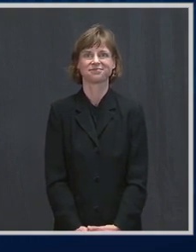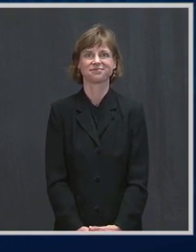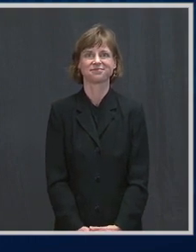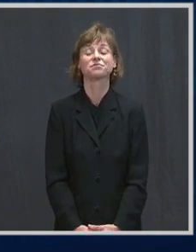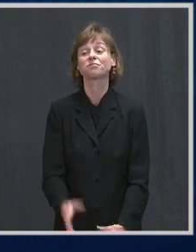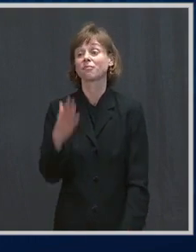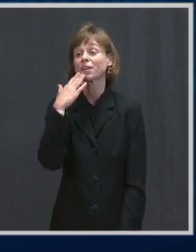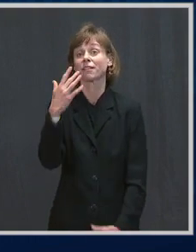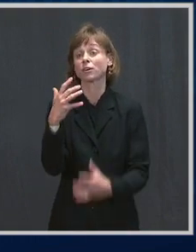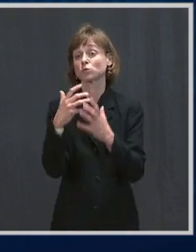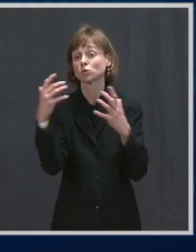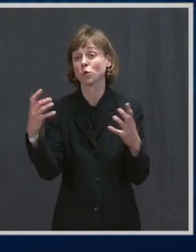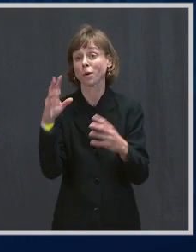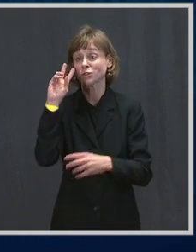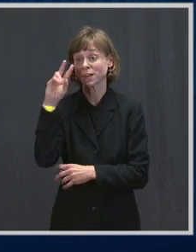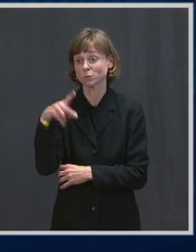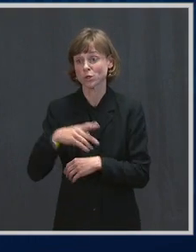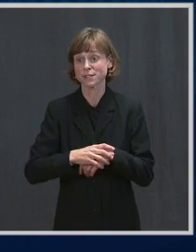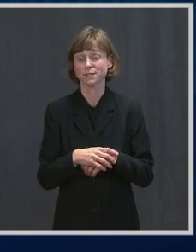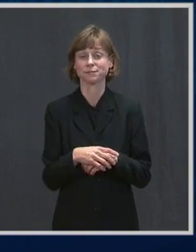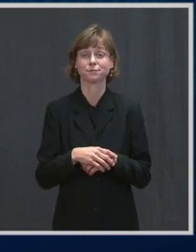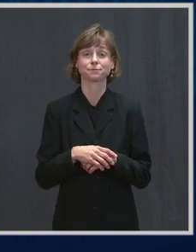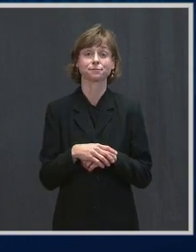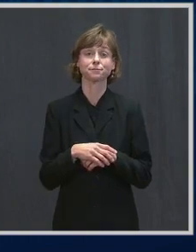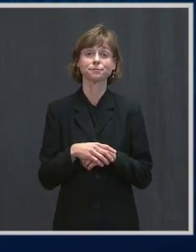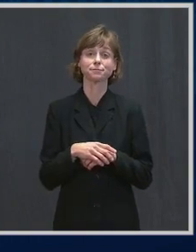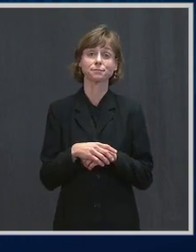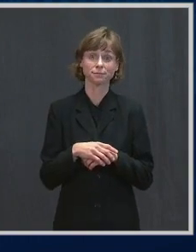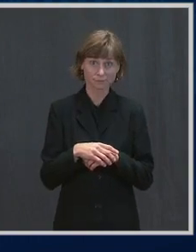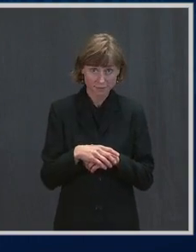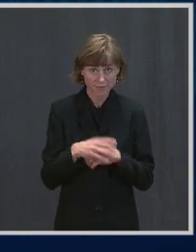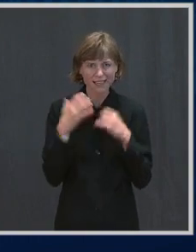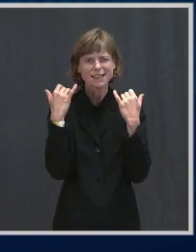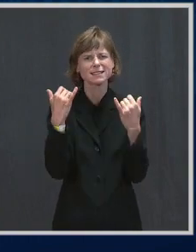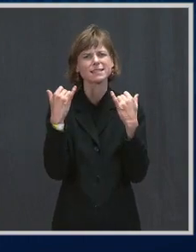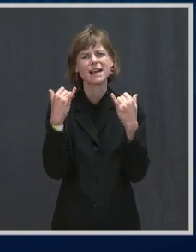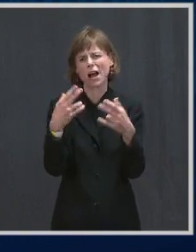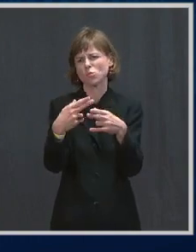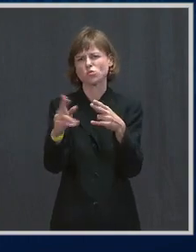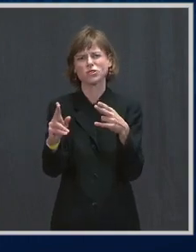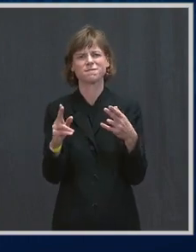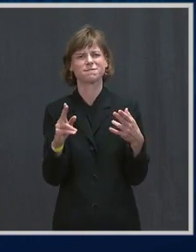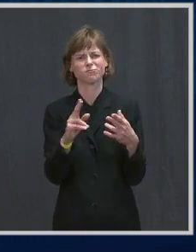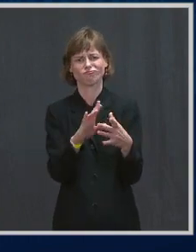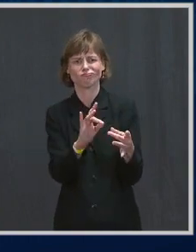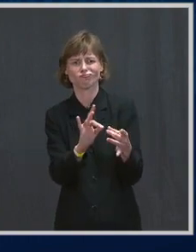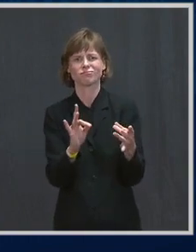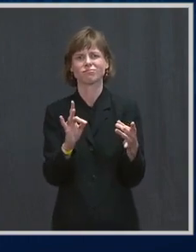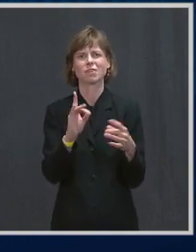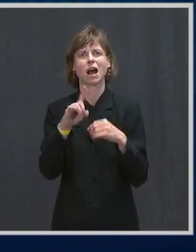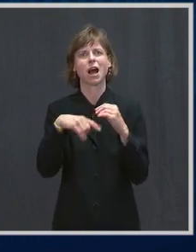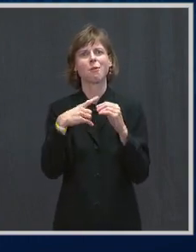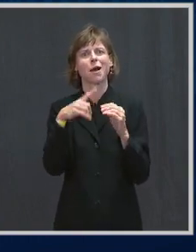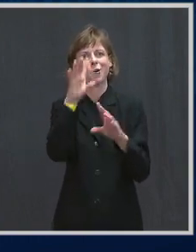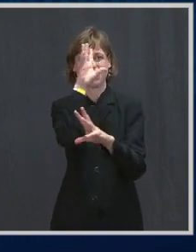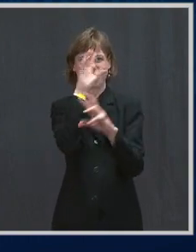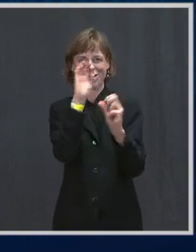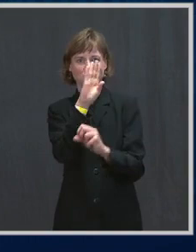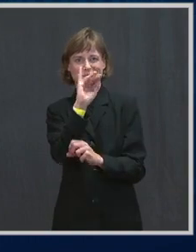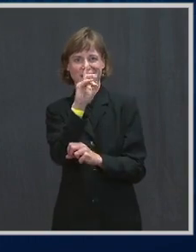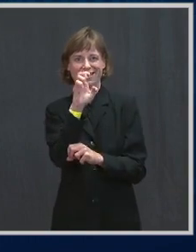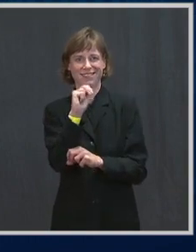Thank you so much, Madam Vice President. And now just a brief word about President Biden.